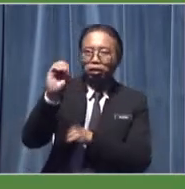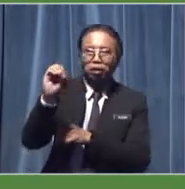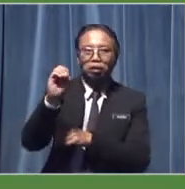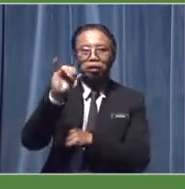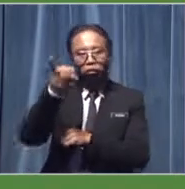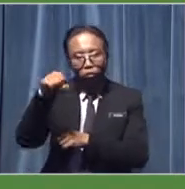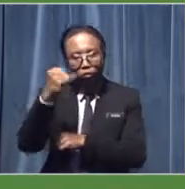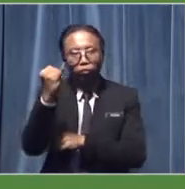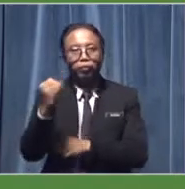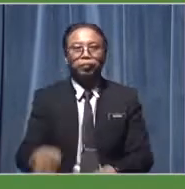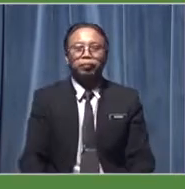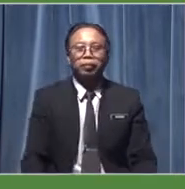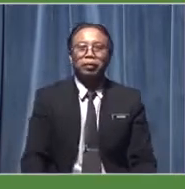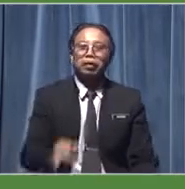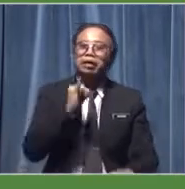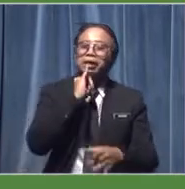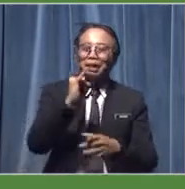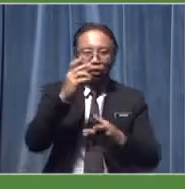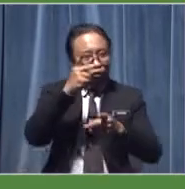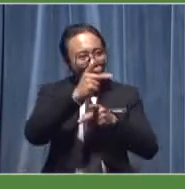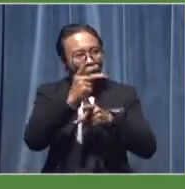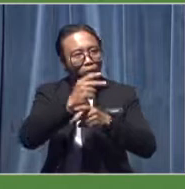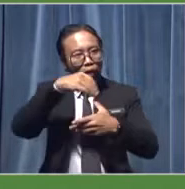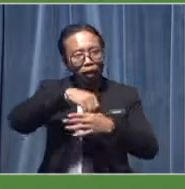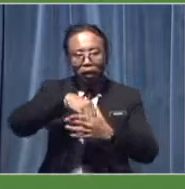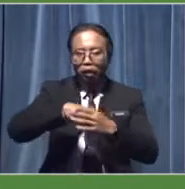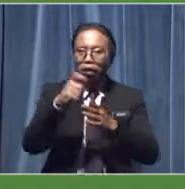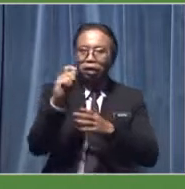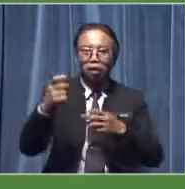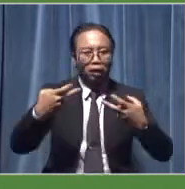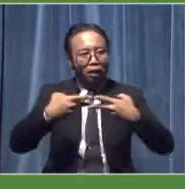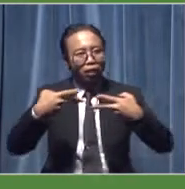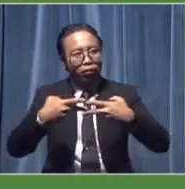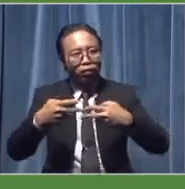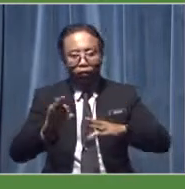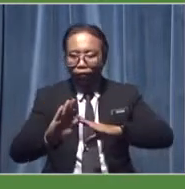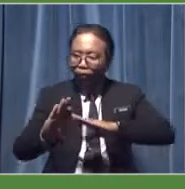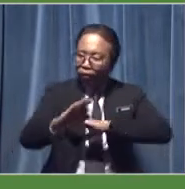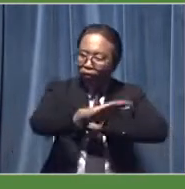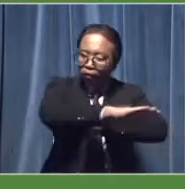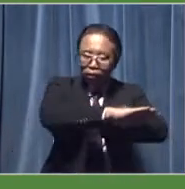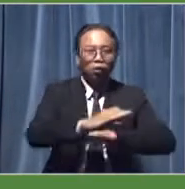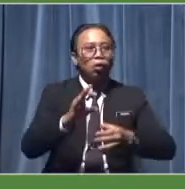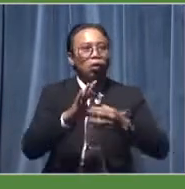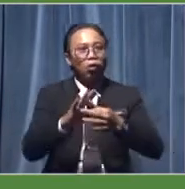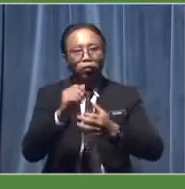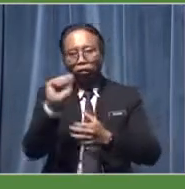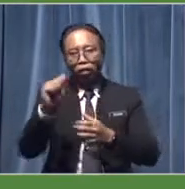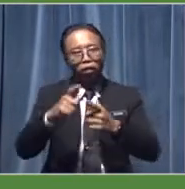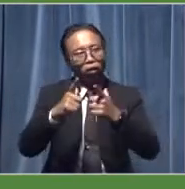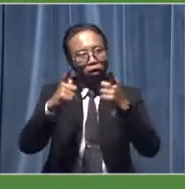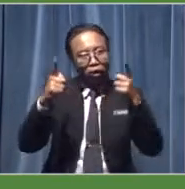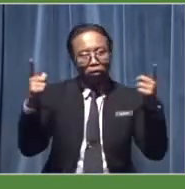joule is stored in the electric field of a large